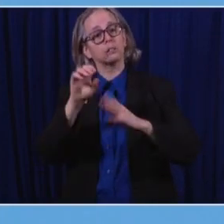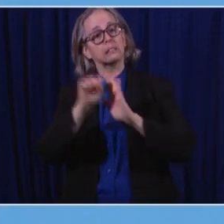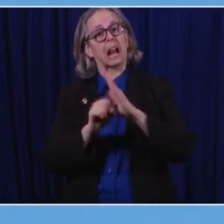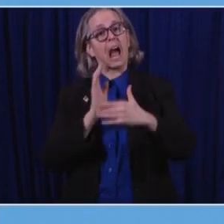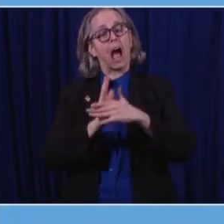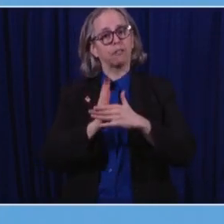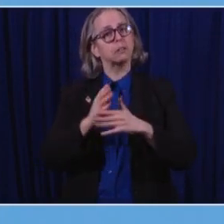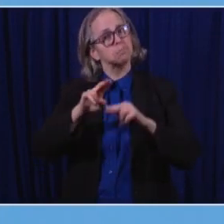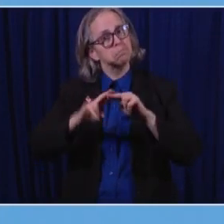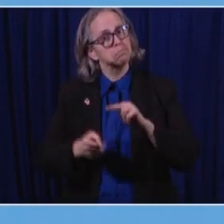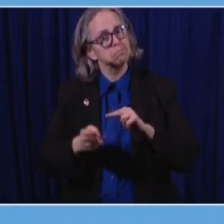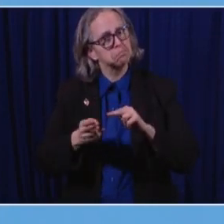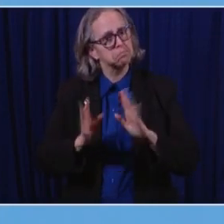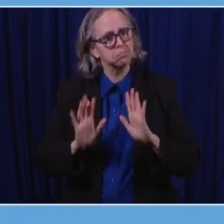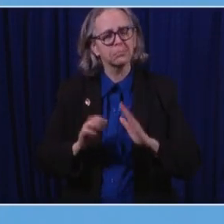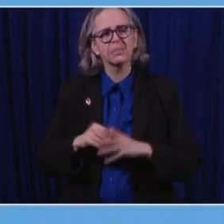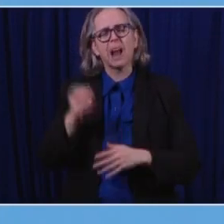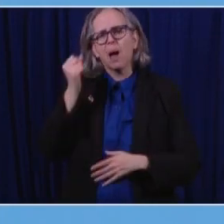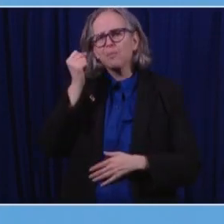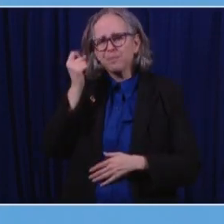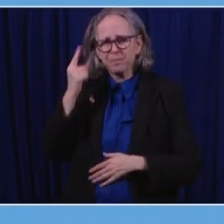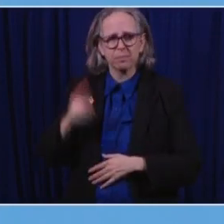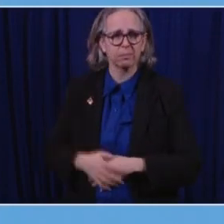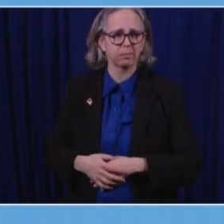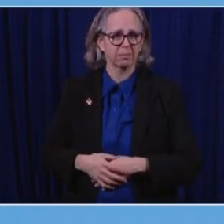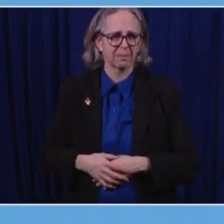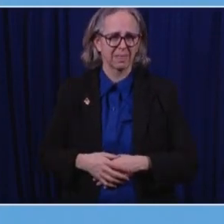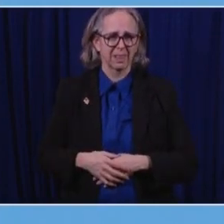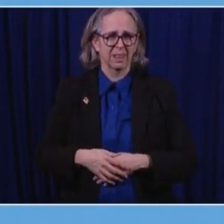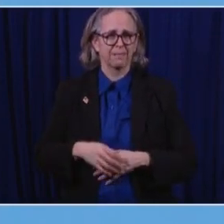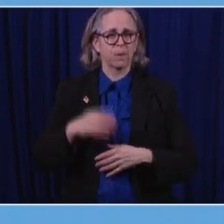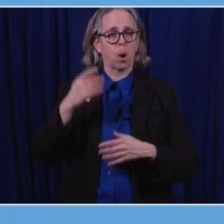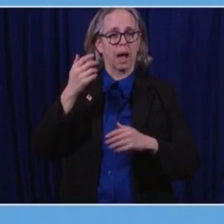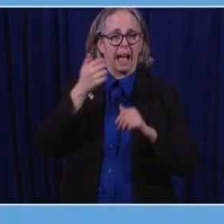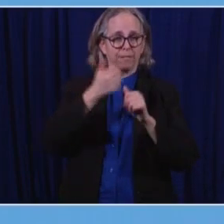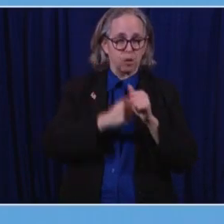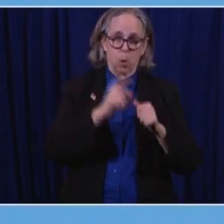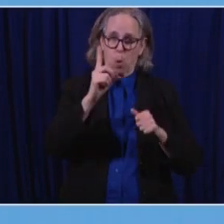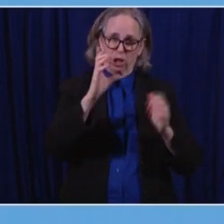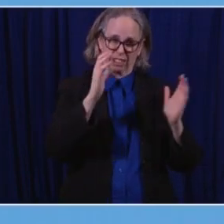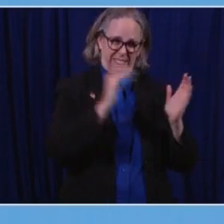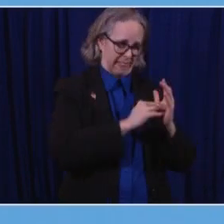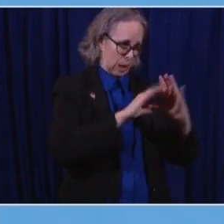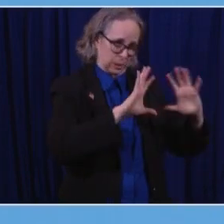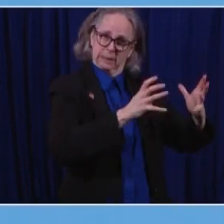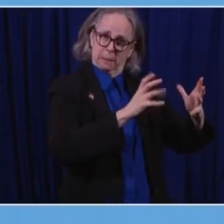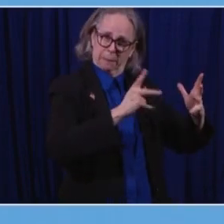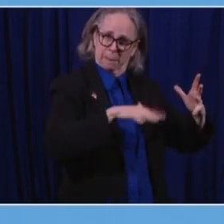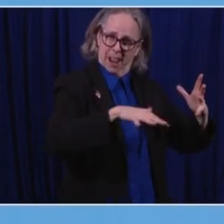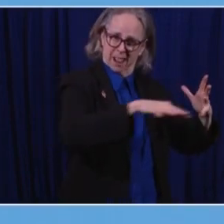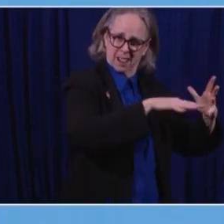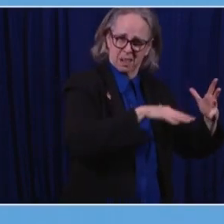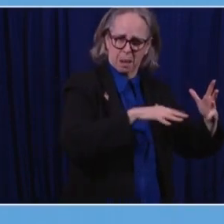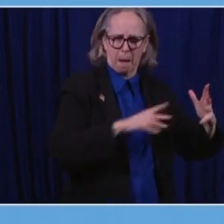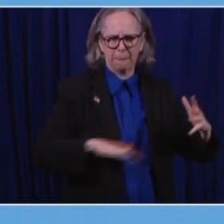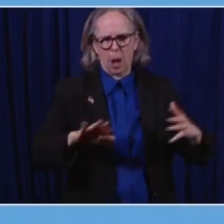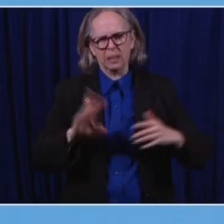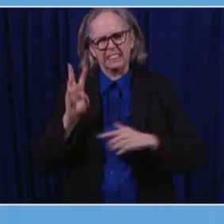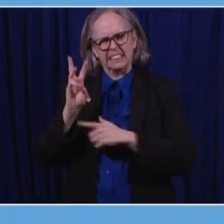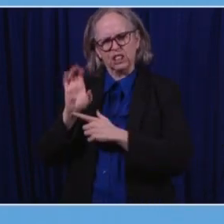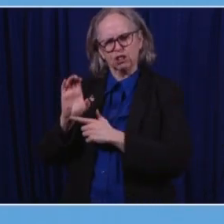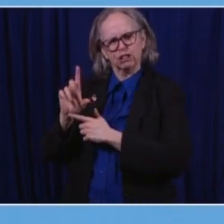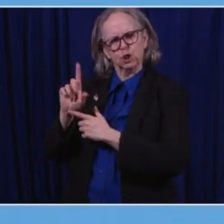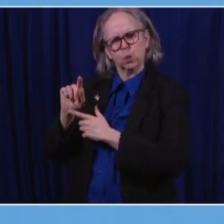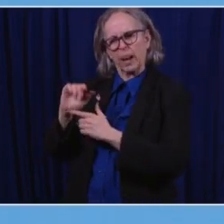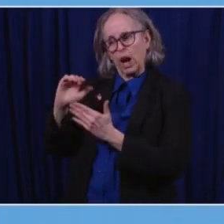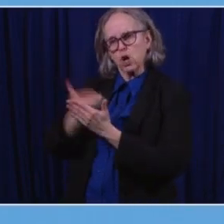statewide 620 new cases per 100,000 this week. So again, the statewide average is 6 times what the CDC